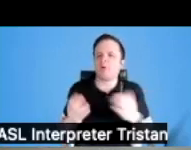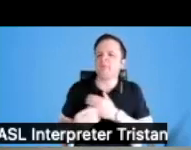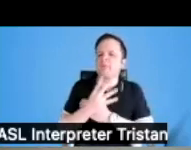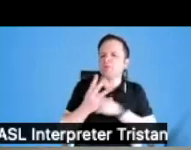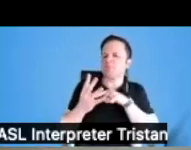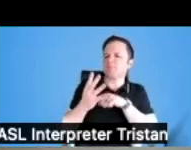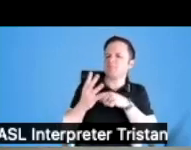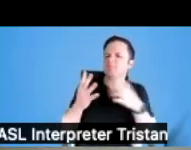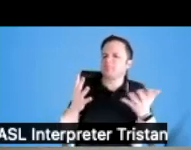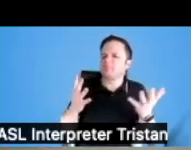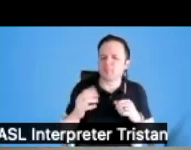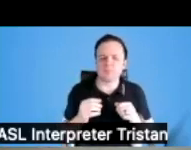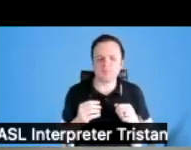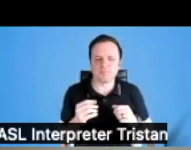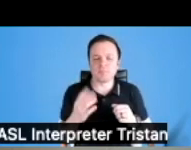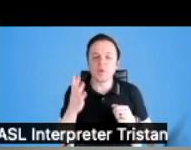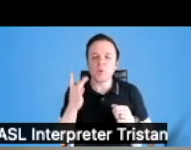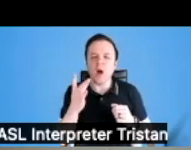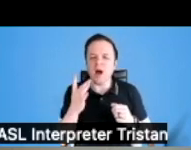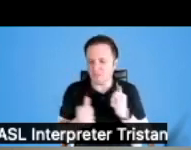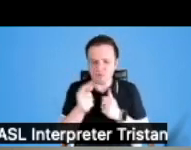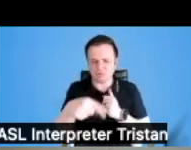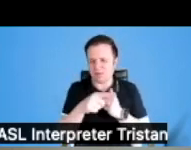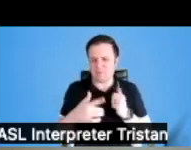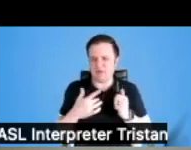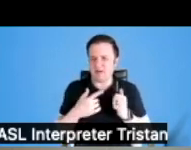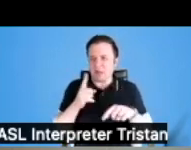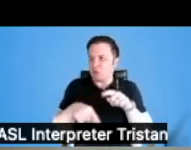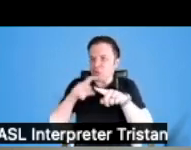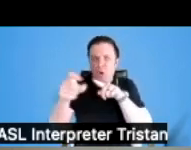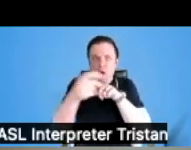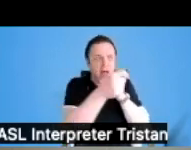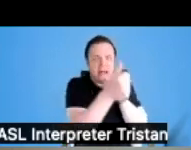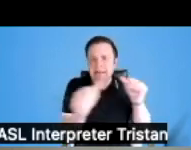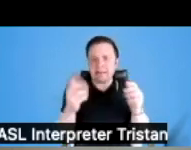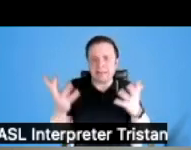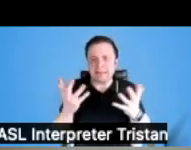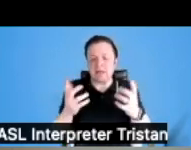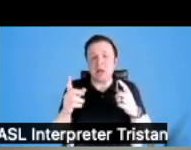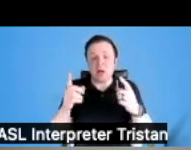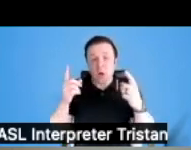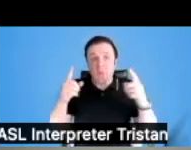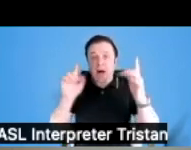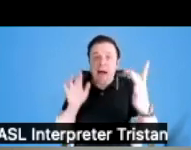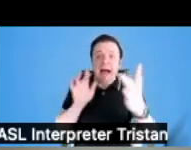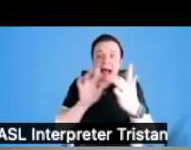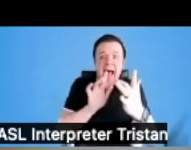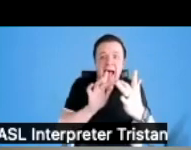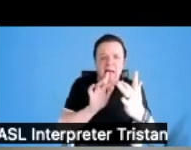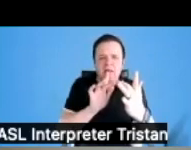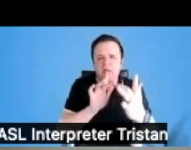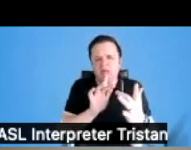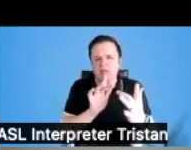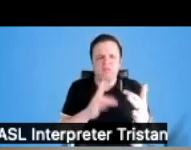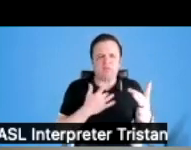Why is it that most participants felt they had no one to call most of the time, and when they did reach out, why the responses felt so bad?